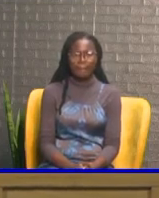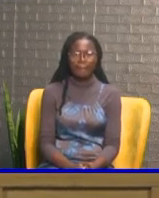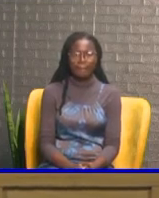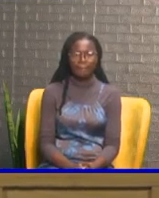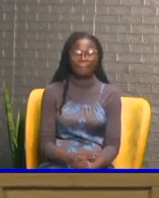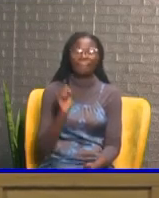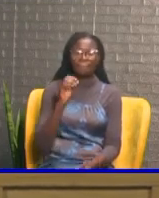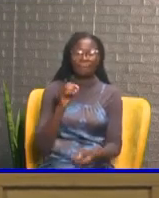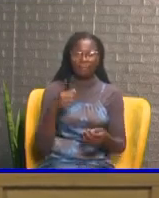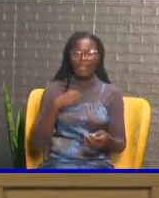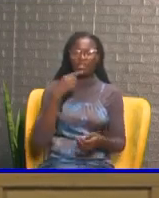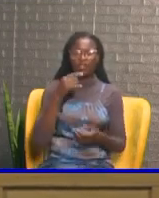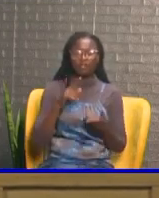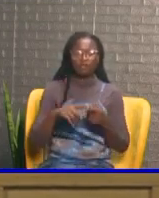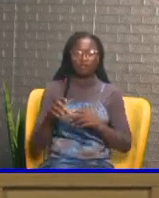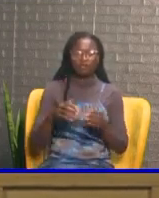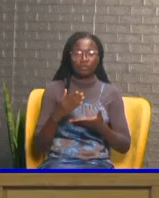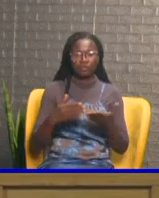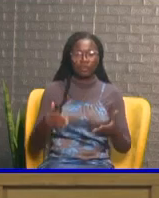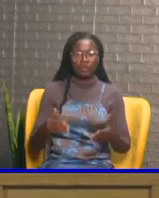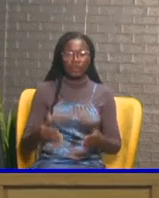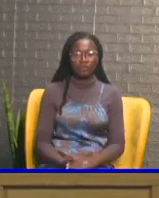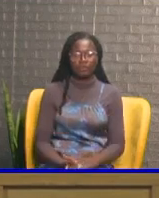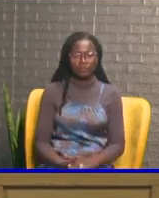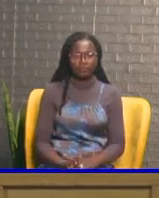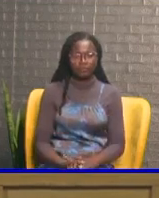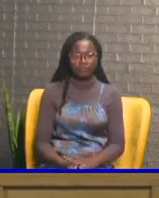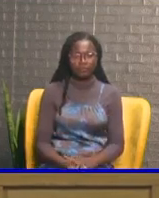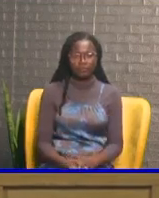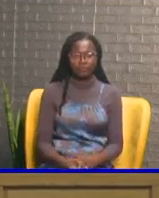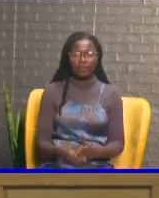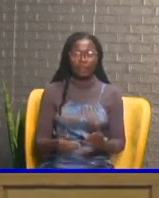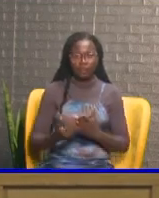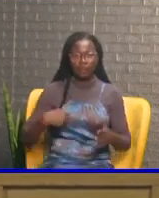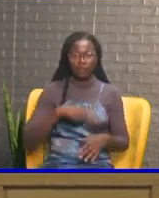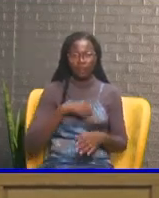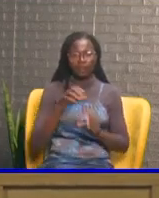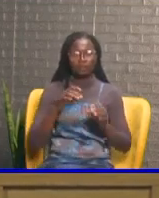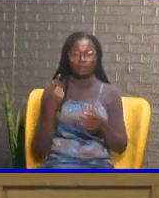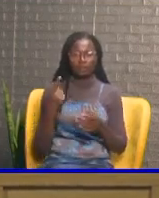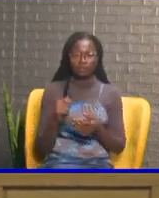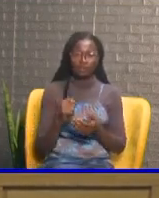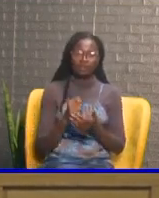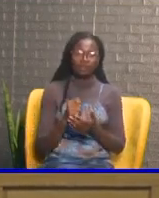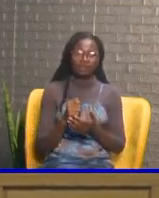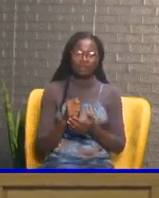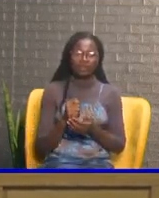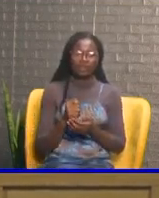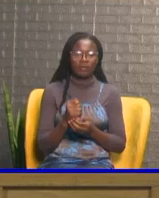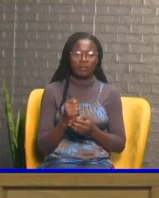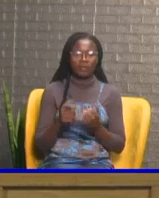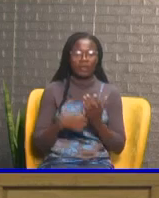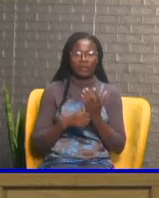So let me tell you to do something. Mr. Adusi, can come. Let me just tell you to do something before we do the communion. If you are going